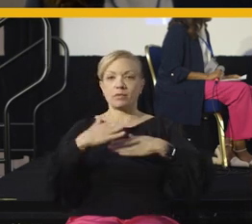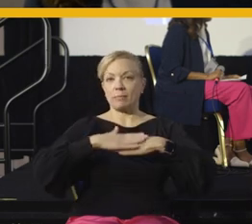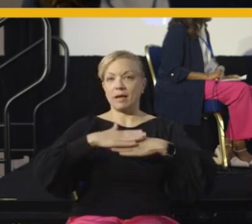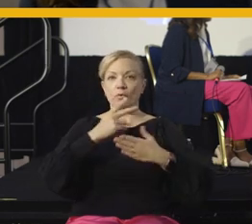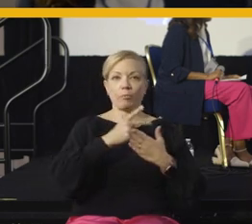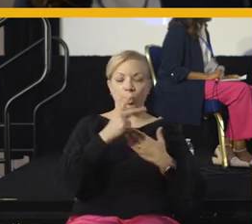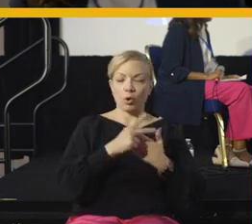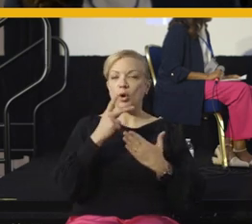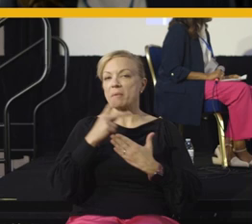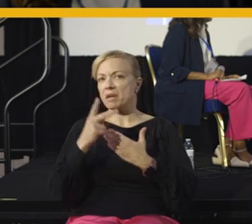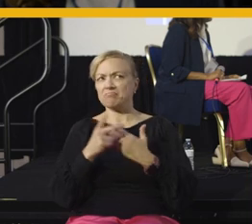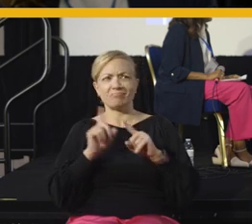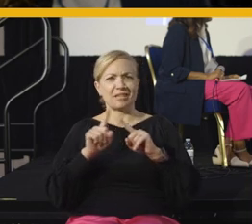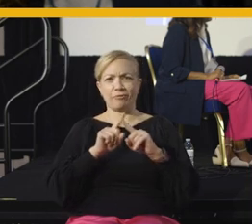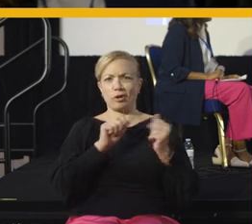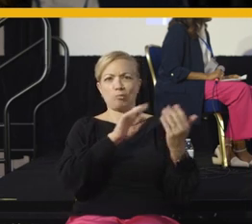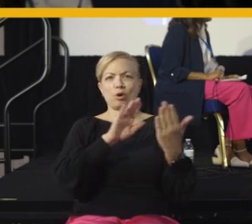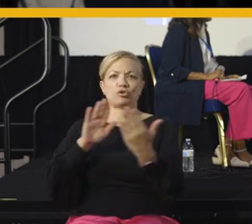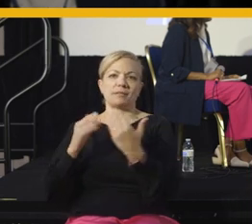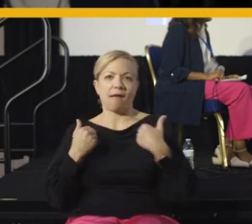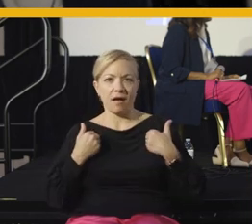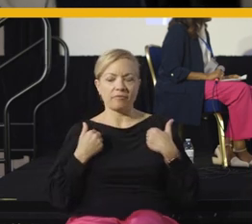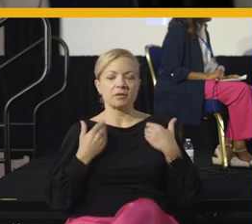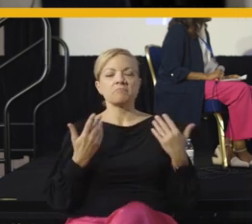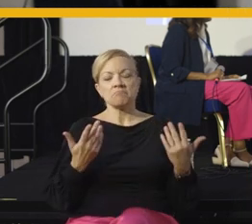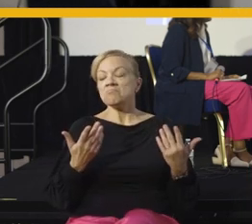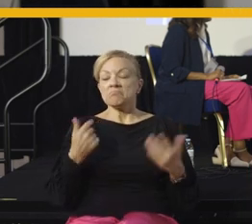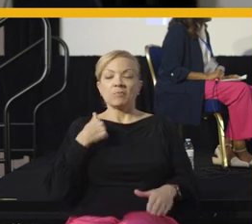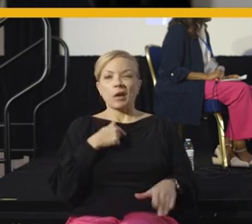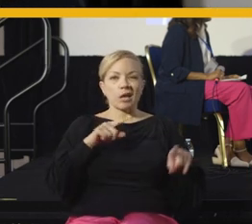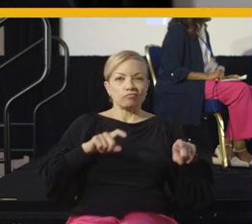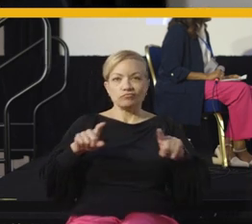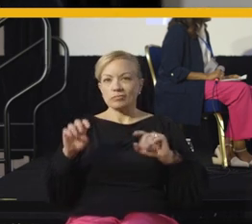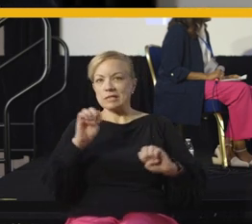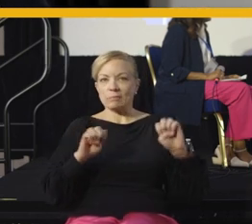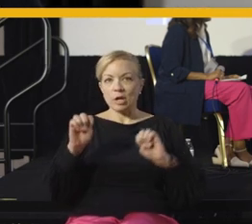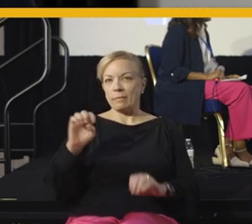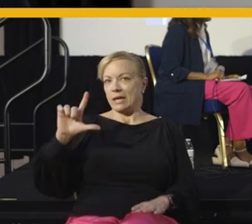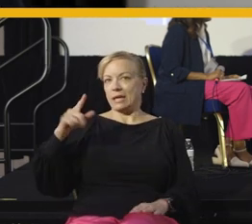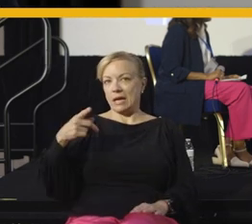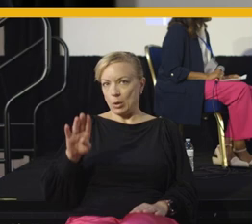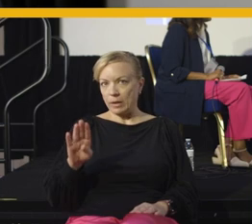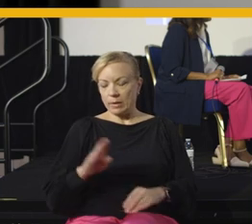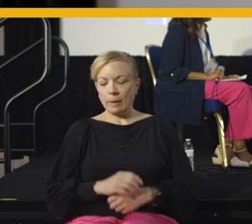to approach this, and we've sort of experimented some at LPB.